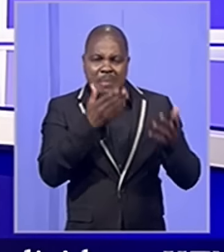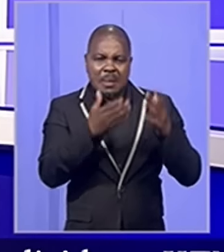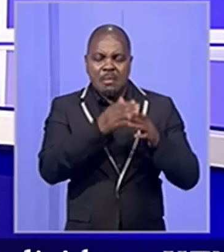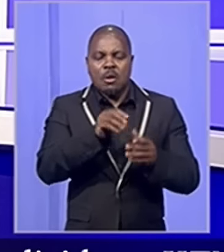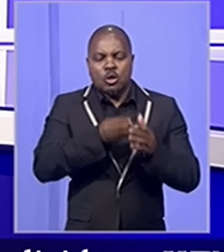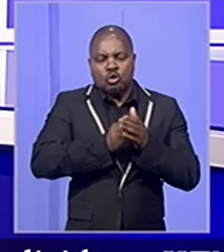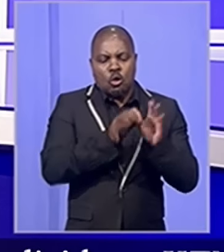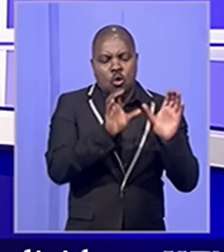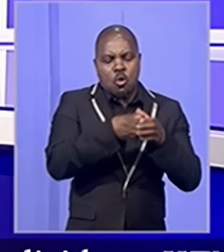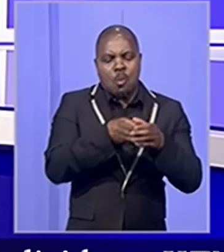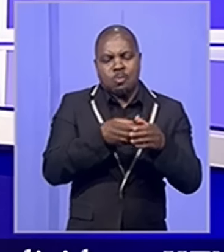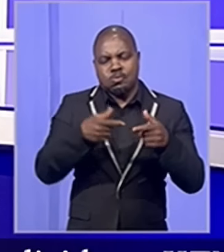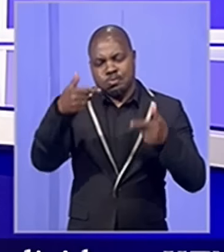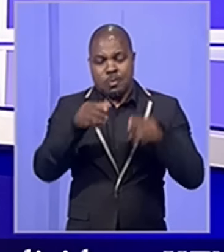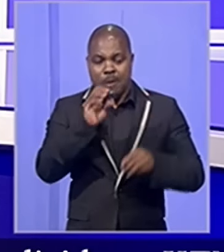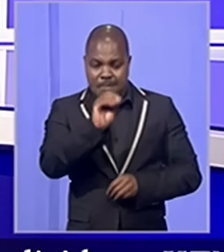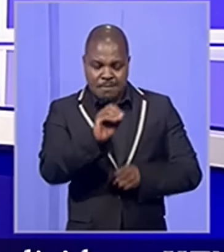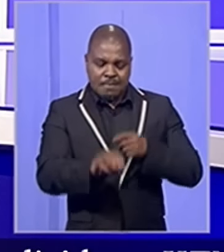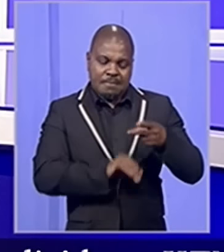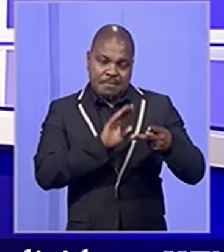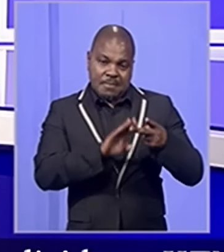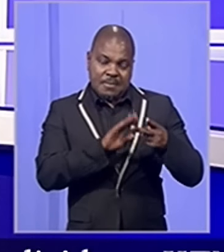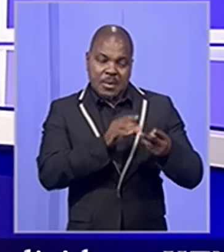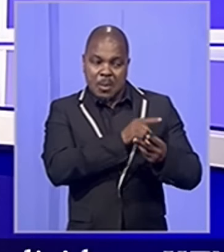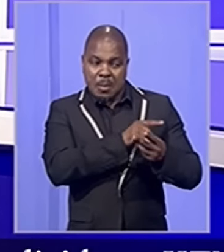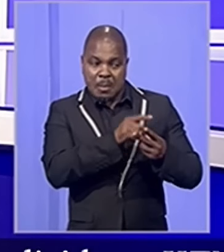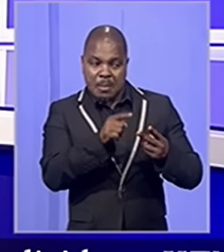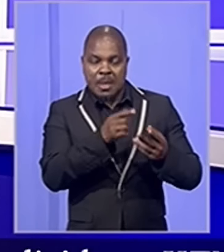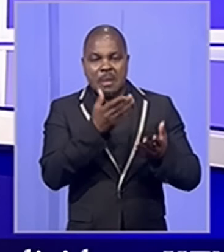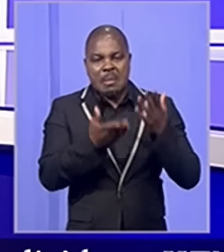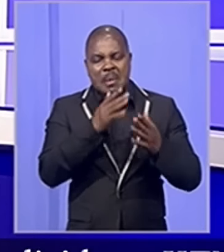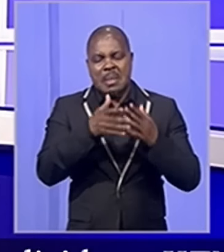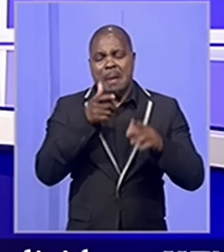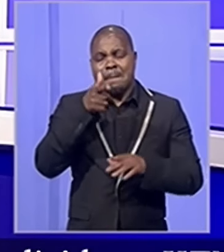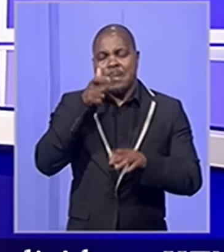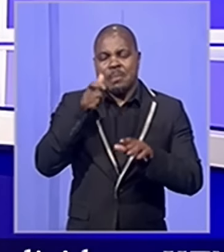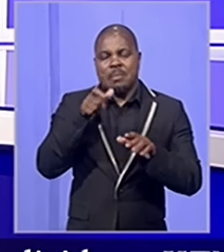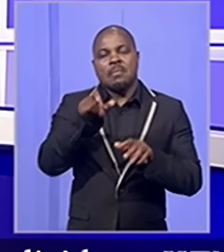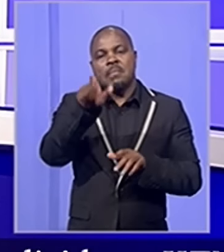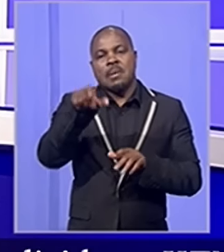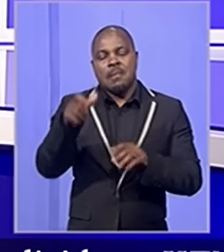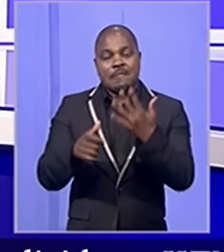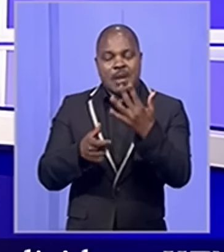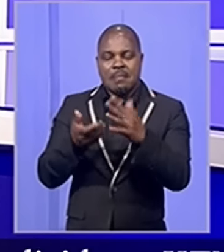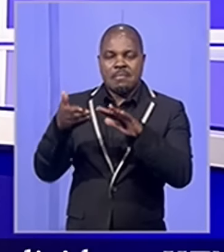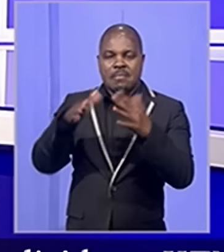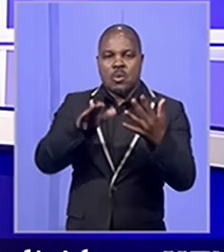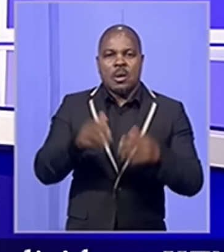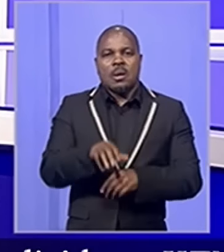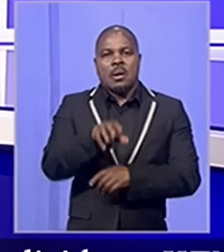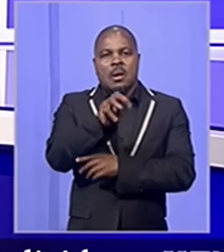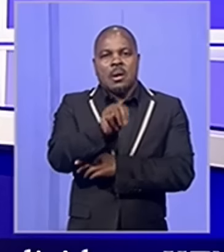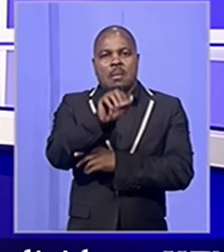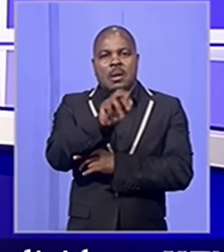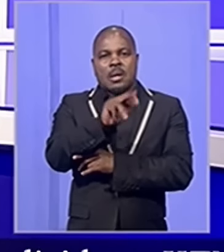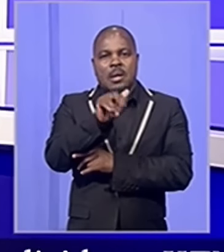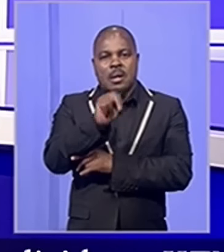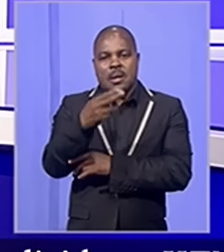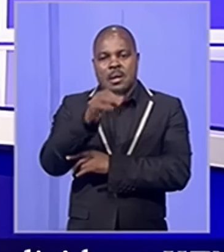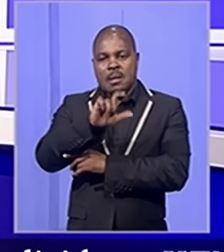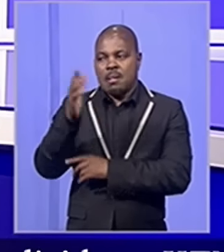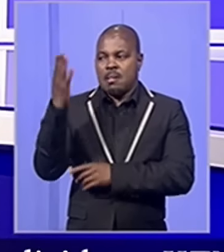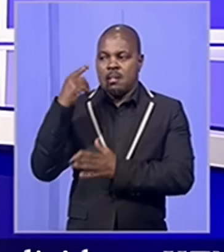tsa digongwana ebile go belaelwa ba amegile mo polaong e setlhogo ya banna ba le 5 kwa Marian Hill mo bokhutlhong jwa beke